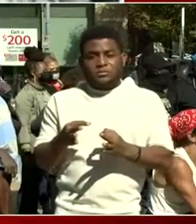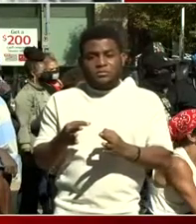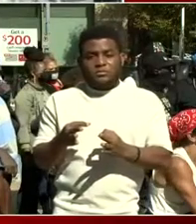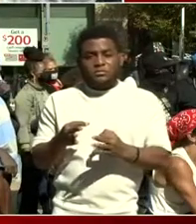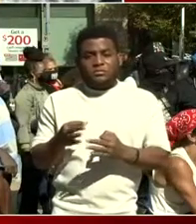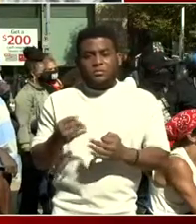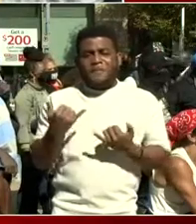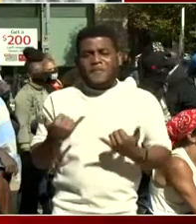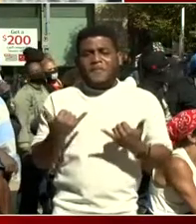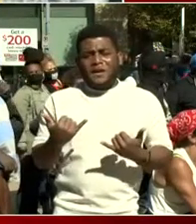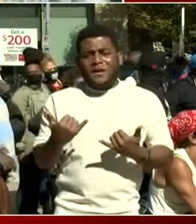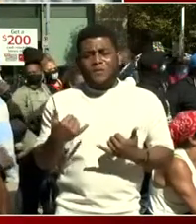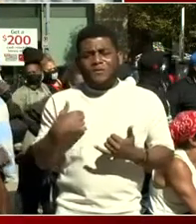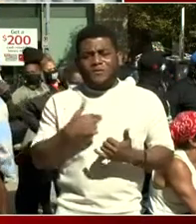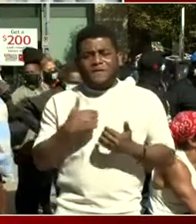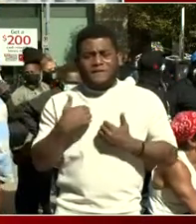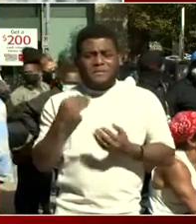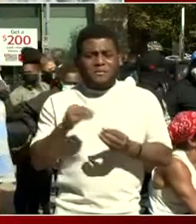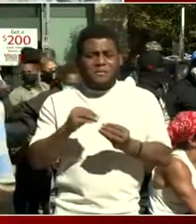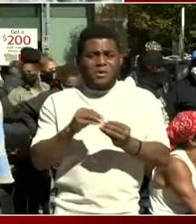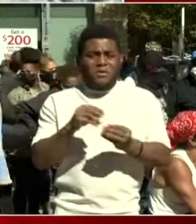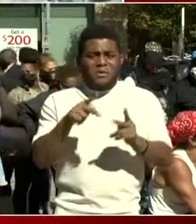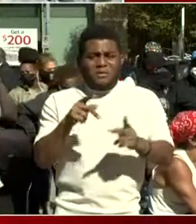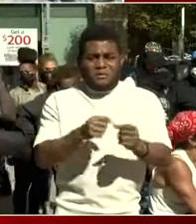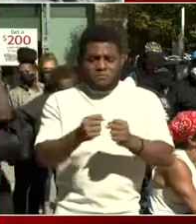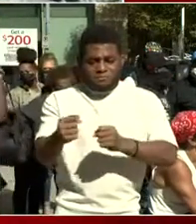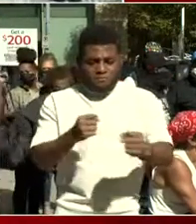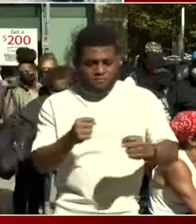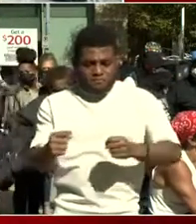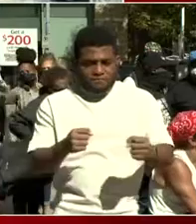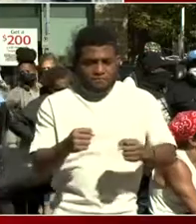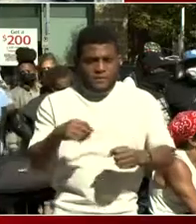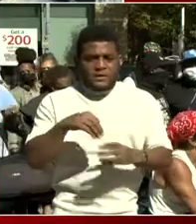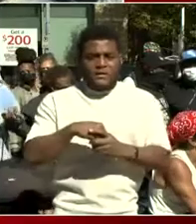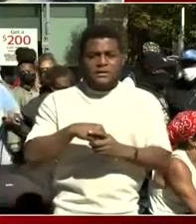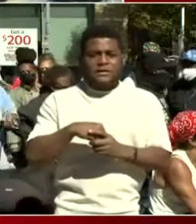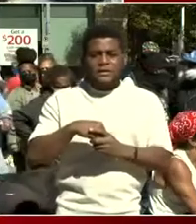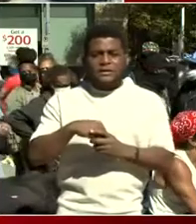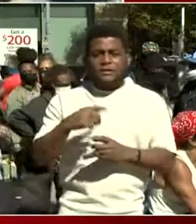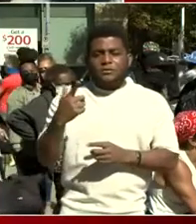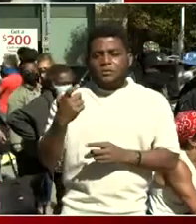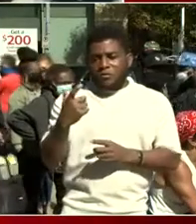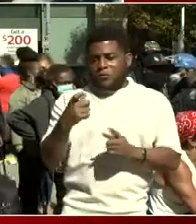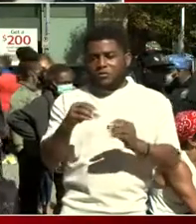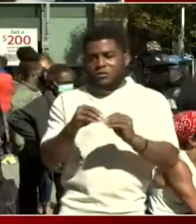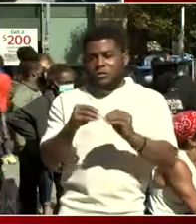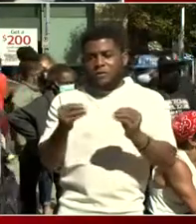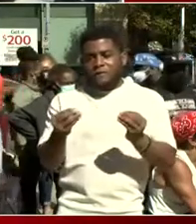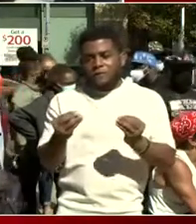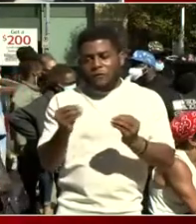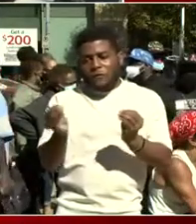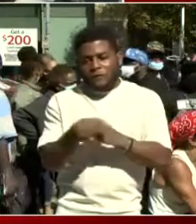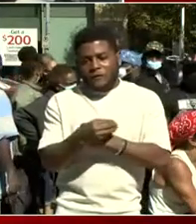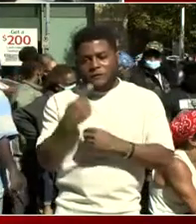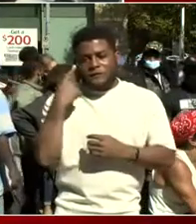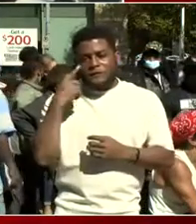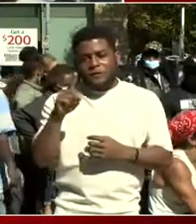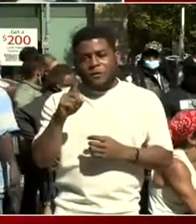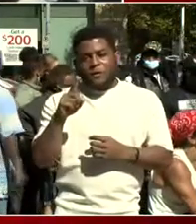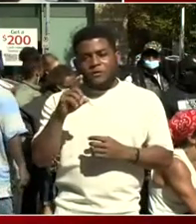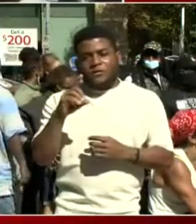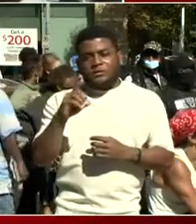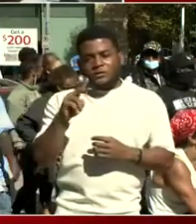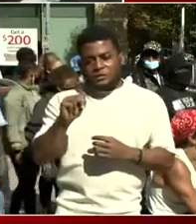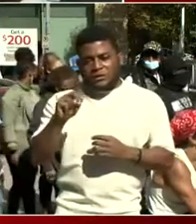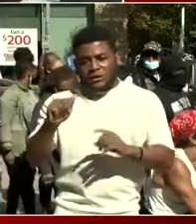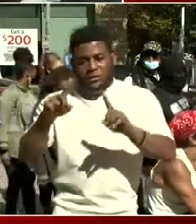personnel down to the firearms office, and that problem, as of lately, at least that I'm aware of, that it has been